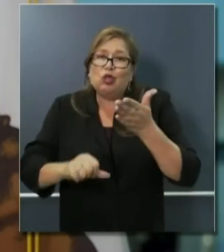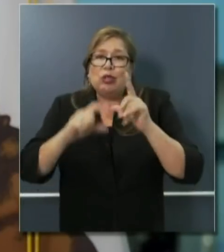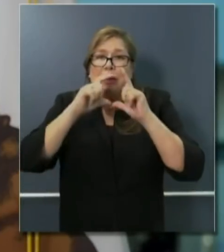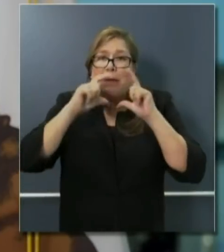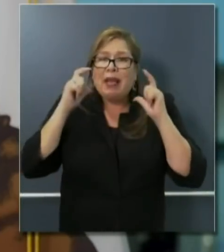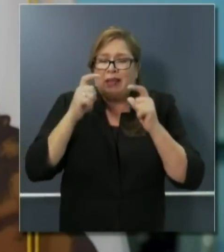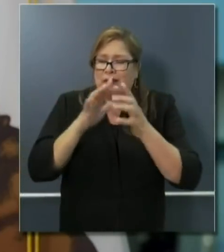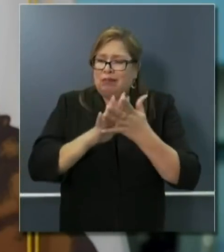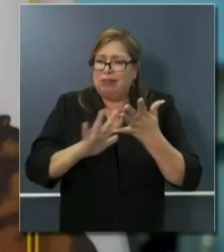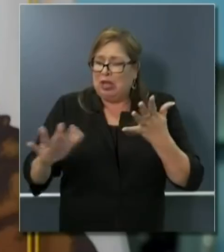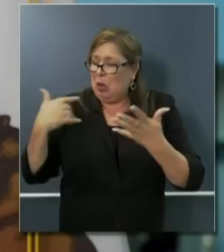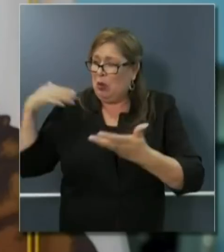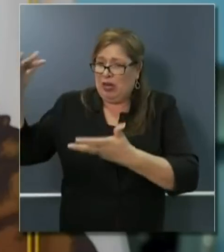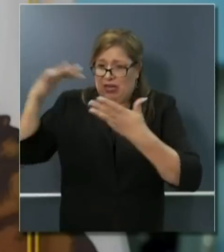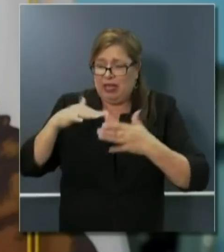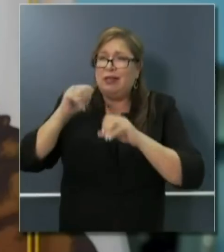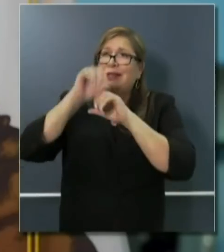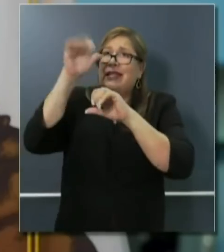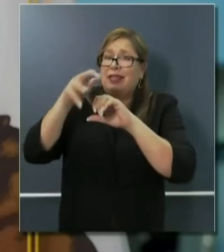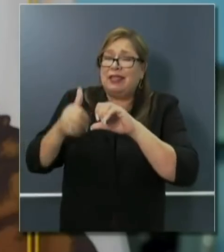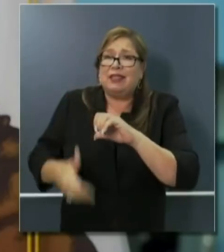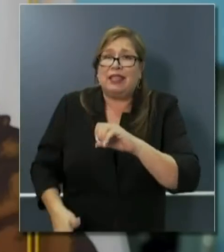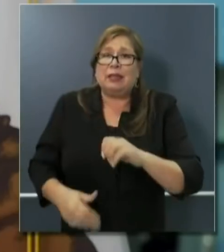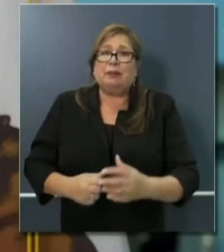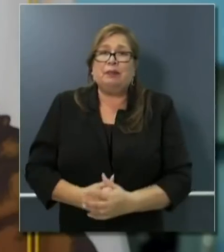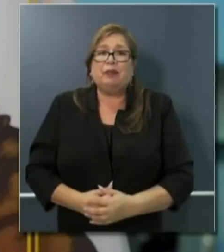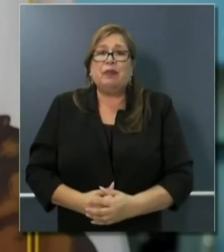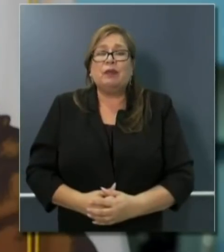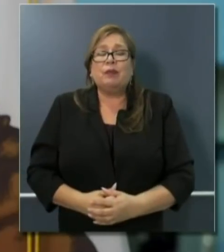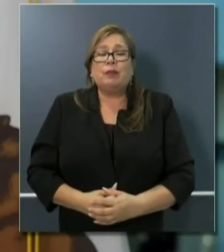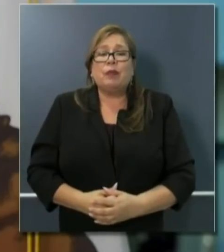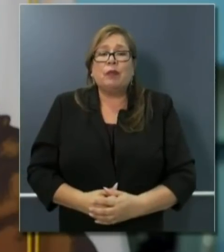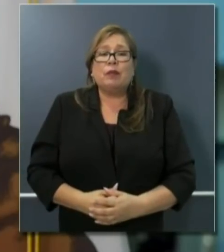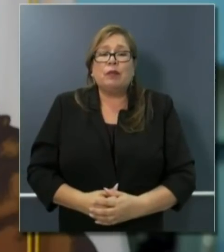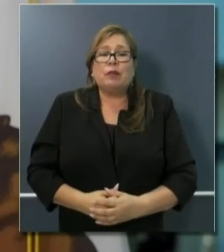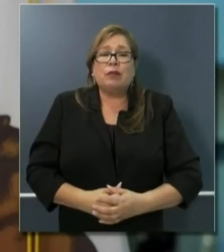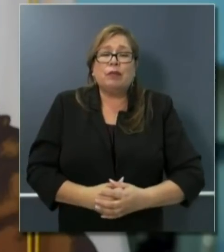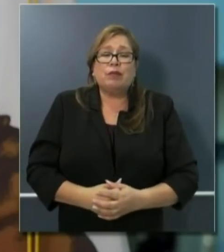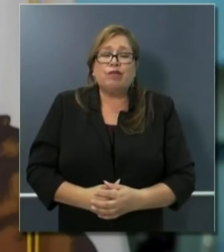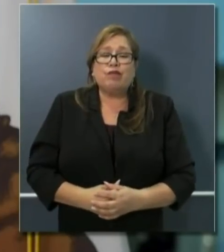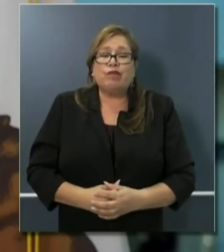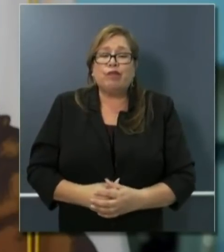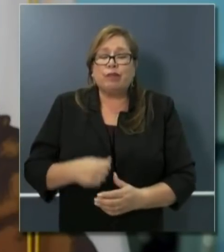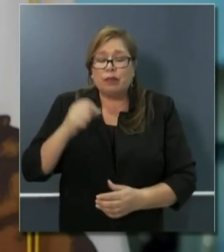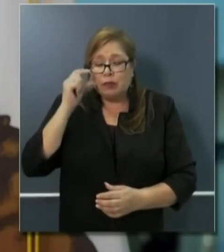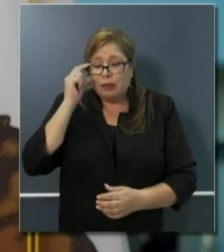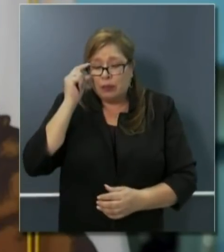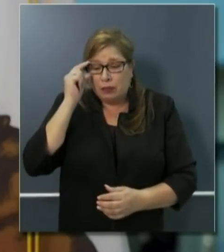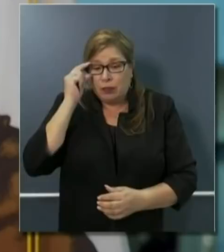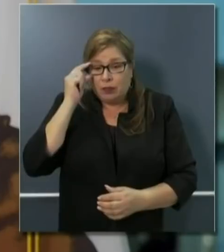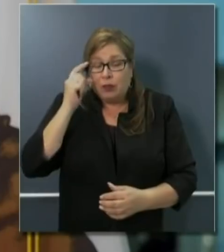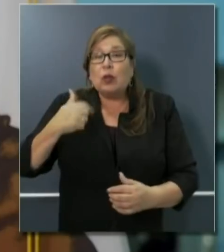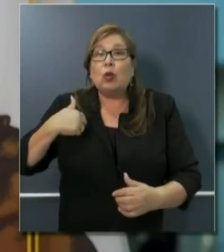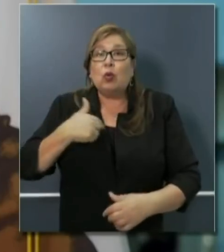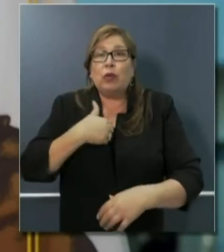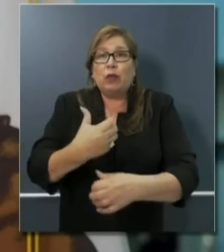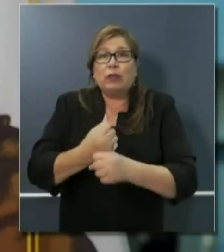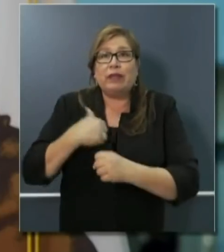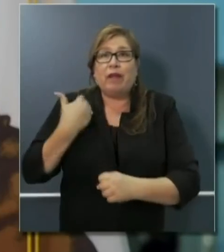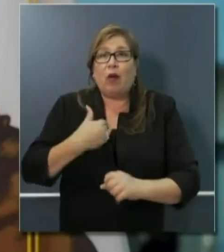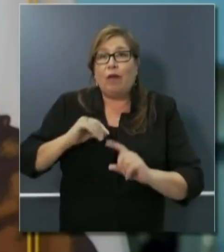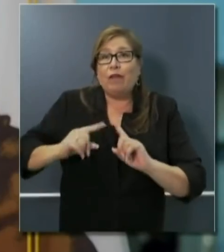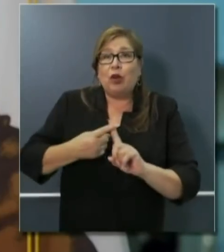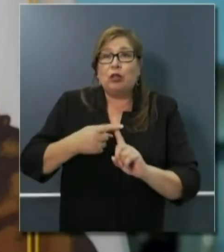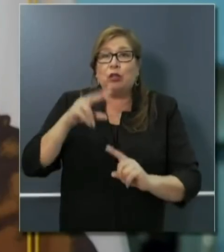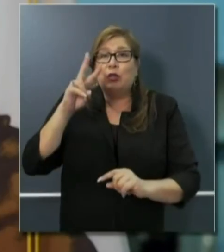masks and the like. We have, in addition to that, I referenced this a few days ago, we have received our first